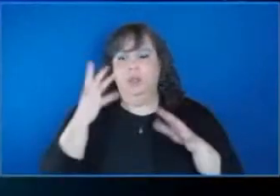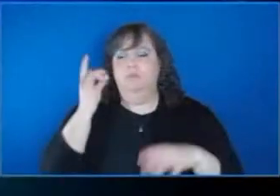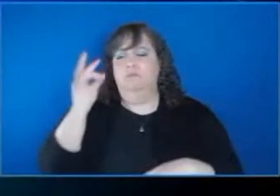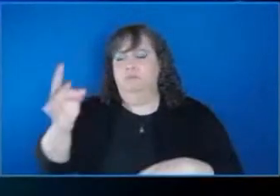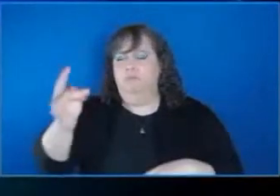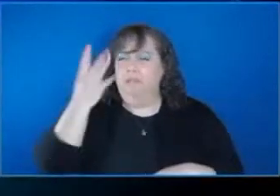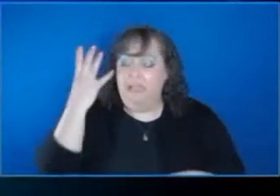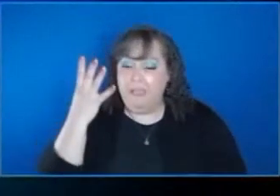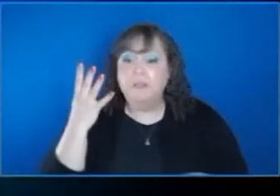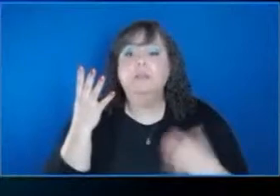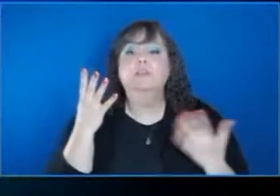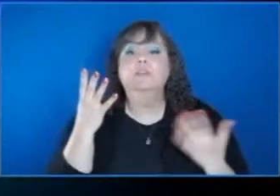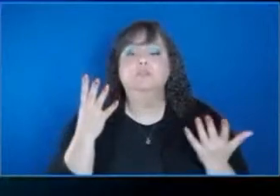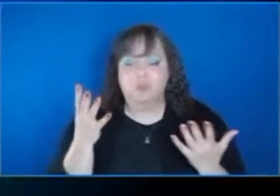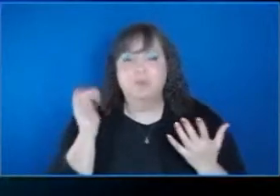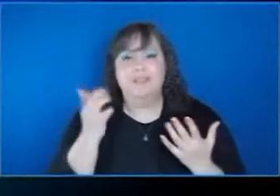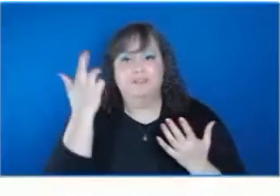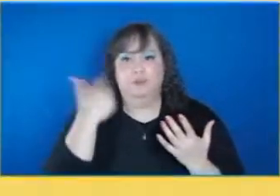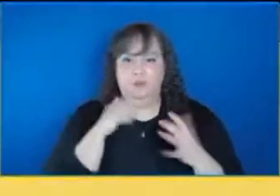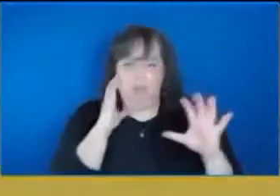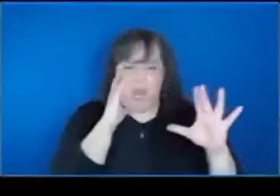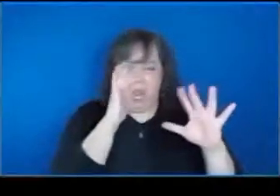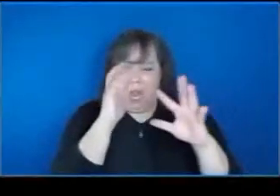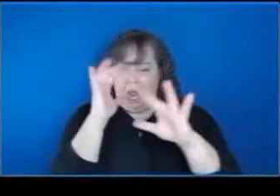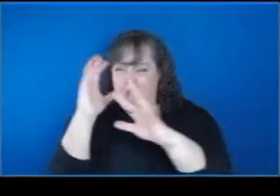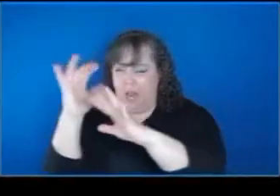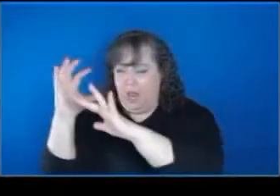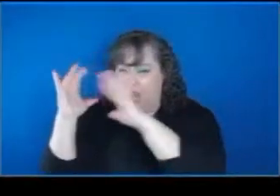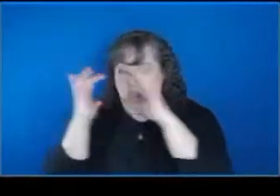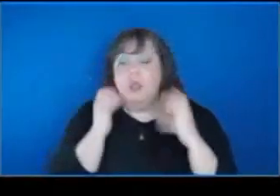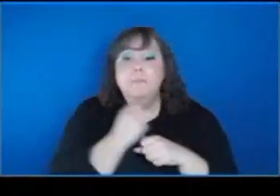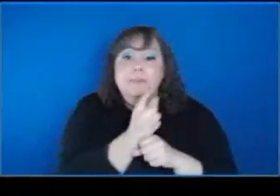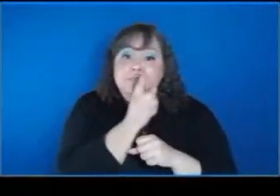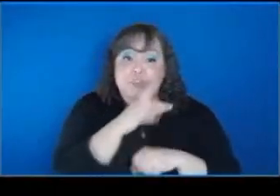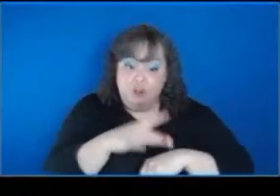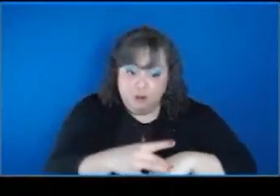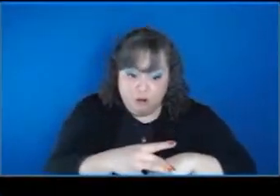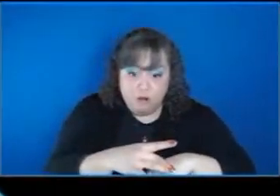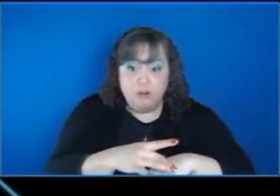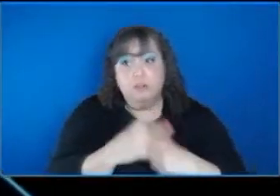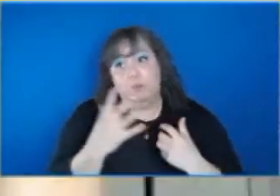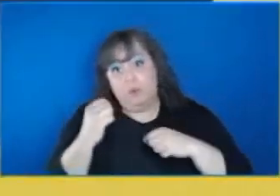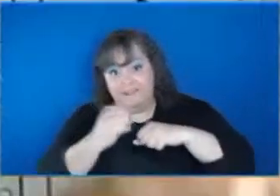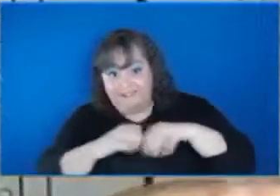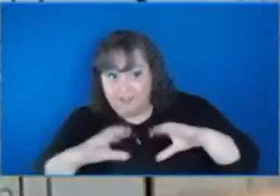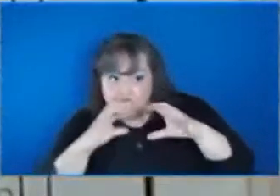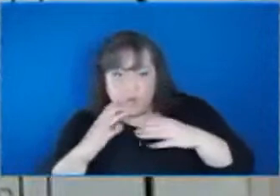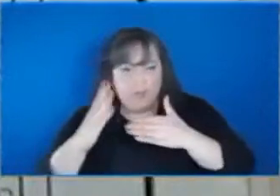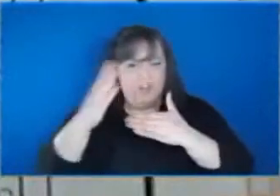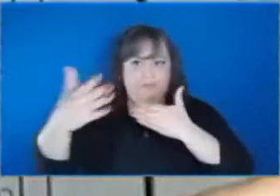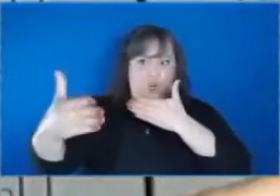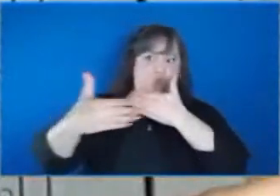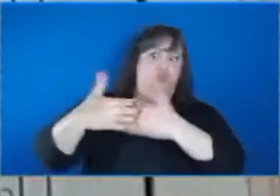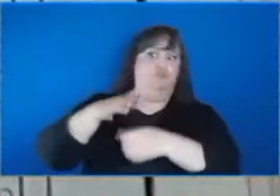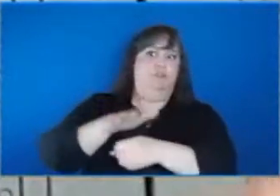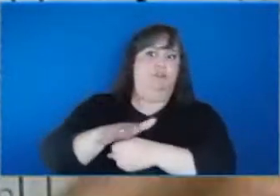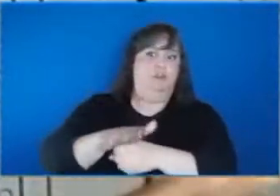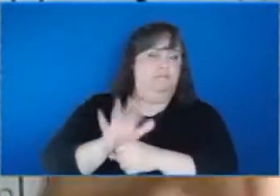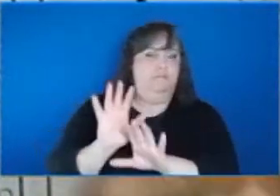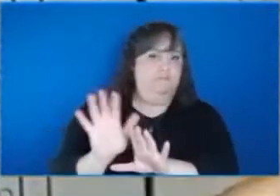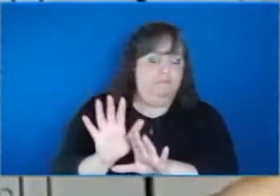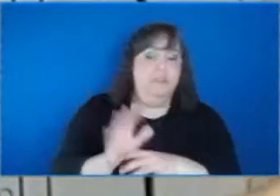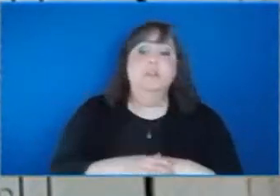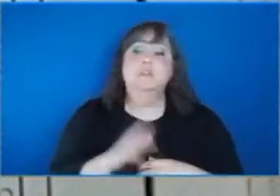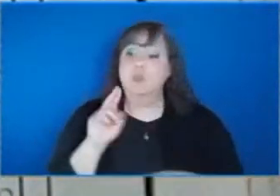out and look for these objects and make sure that the Earth and an asteroid never get too close for comfort. So does NASA know about all the asteroids?